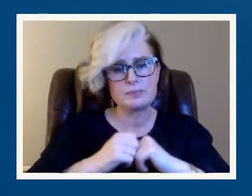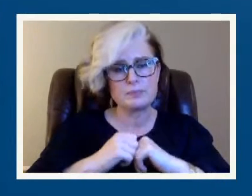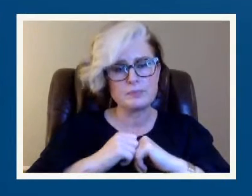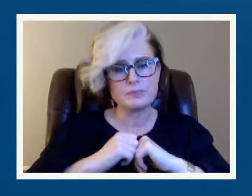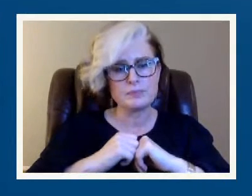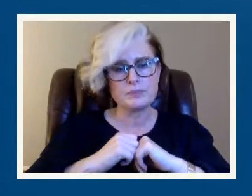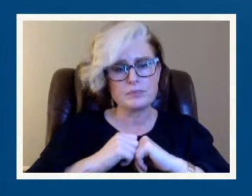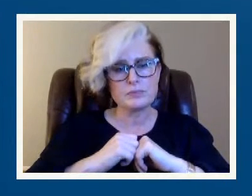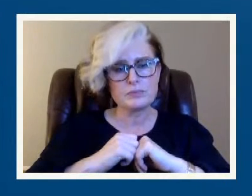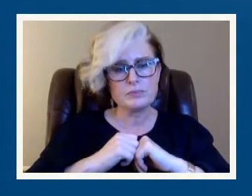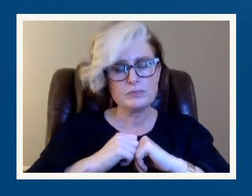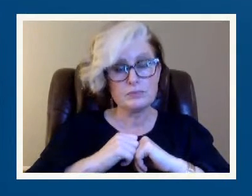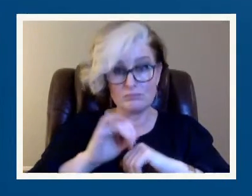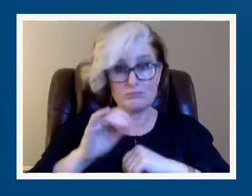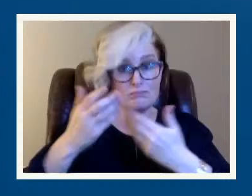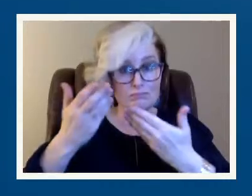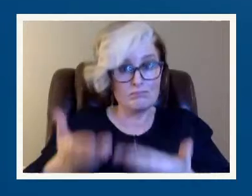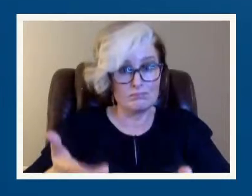There you go.